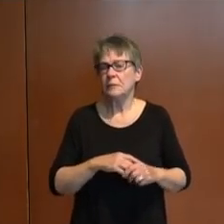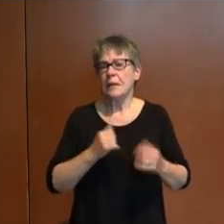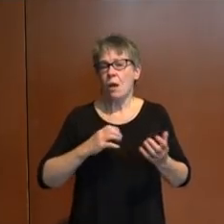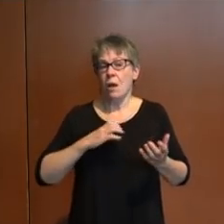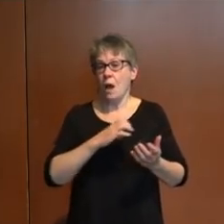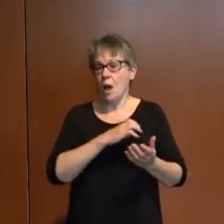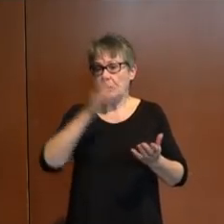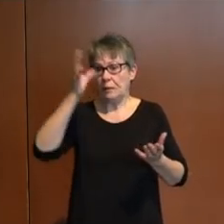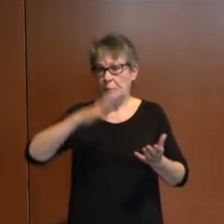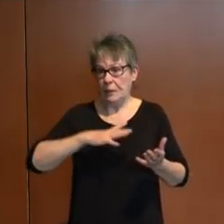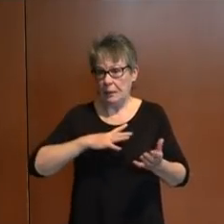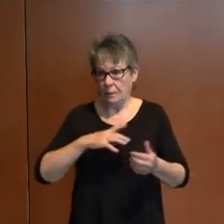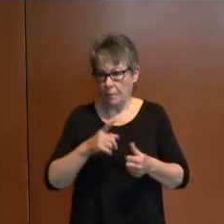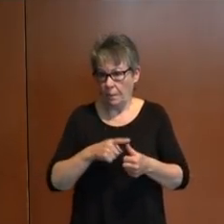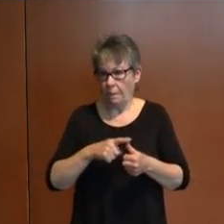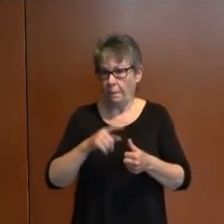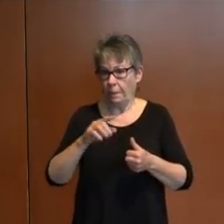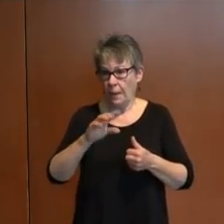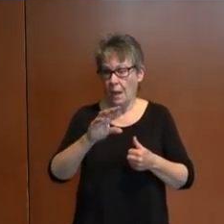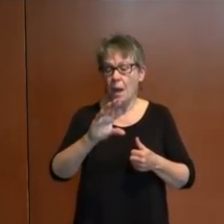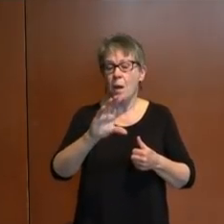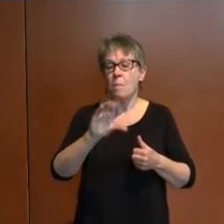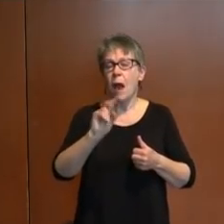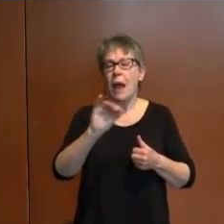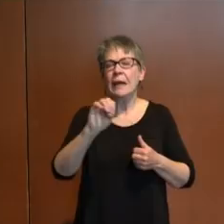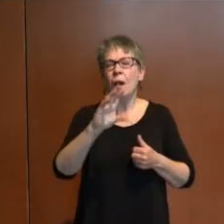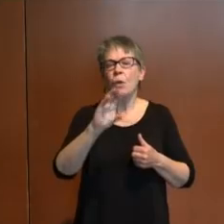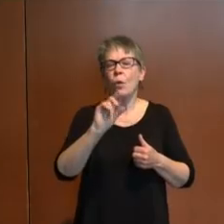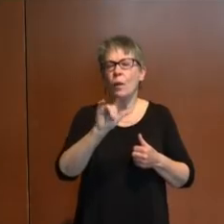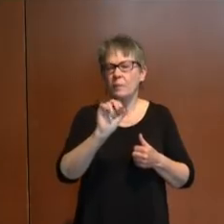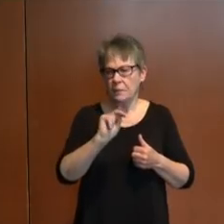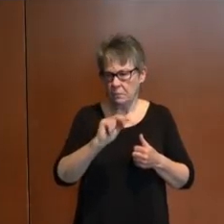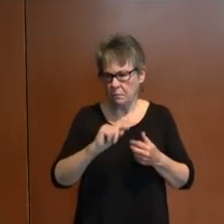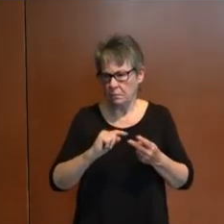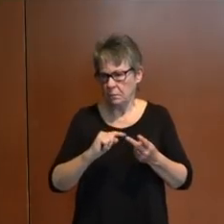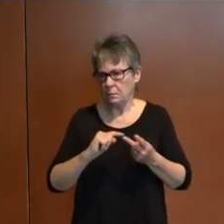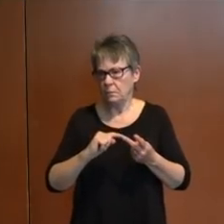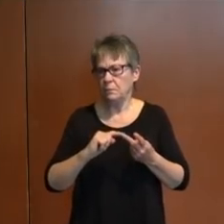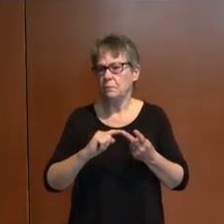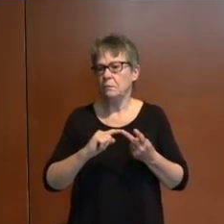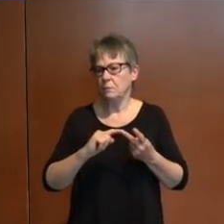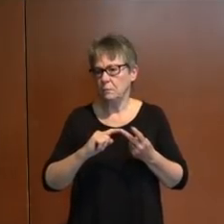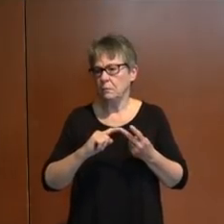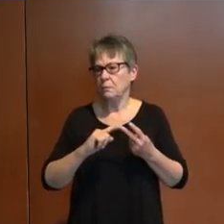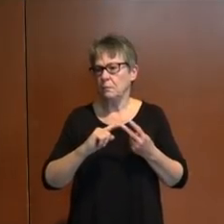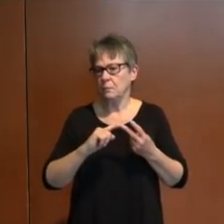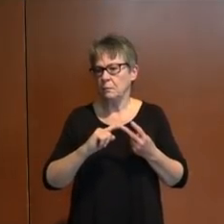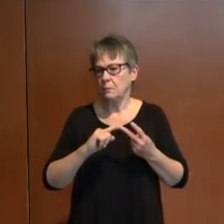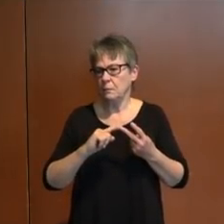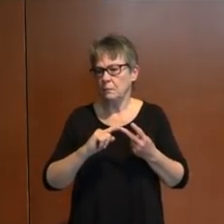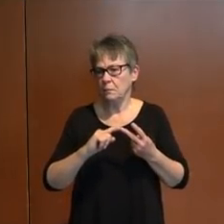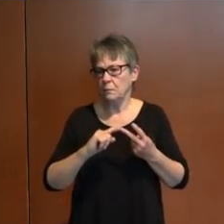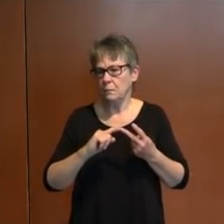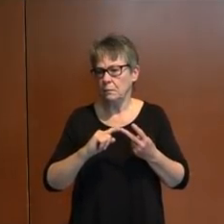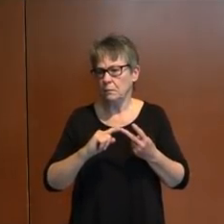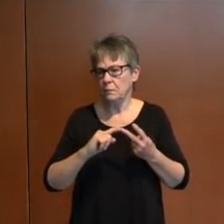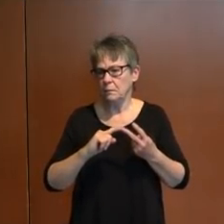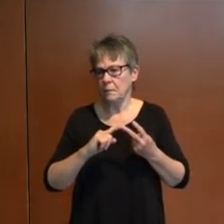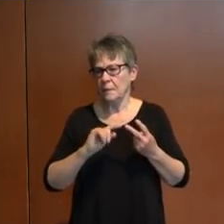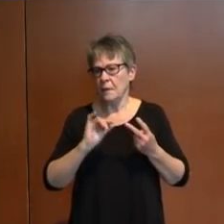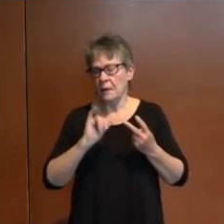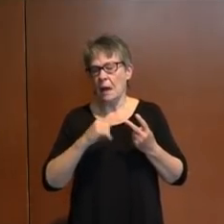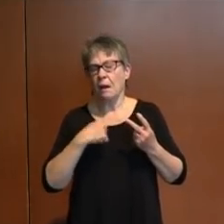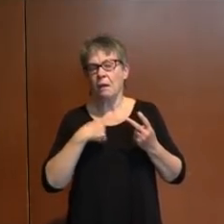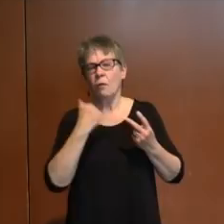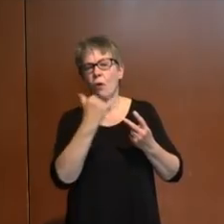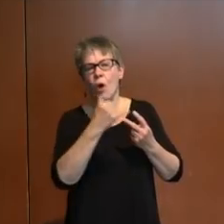good conversation last night with Secretary of the Treasury, Steve Mnuchin. My plea is the more flexibility